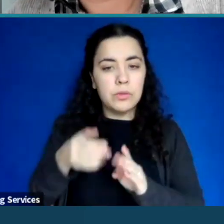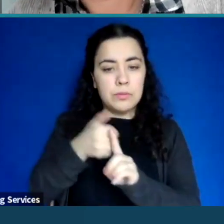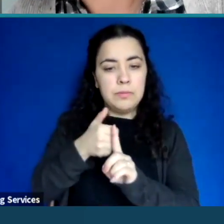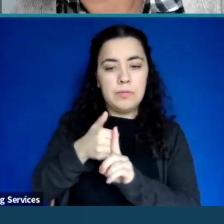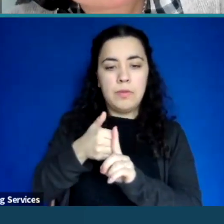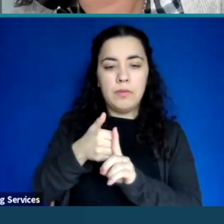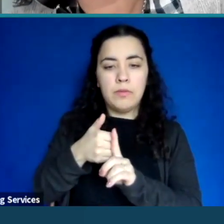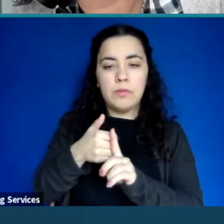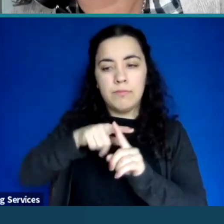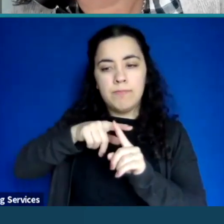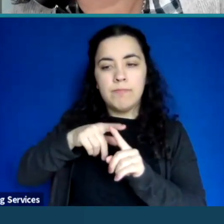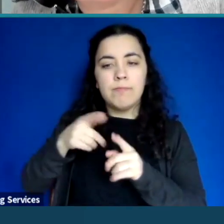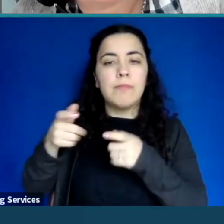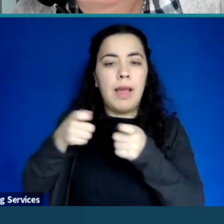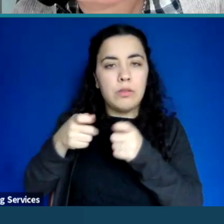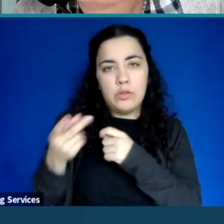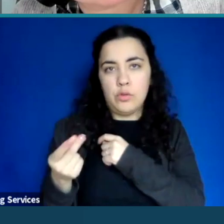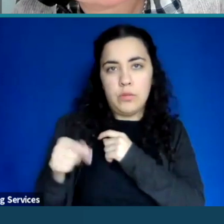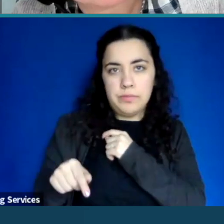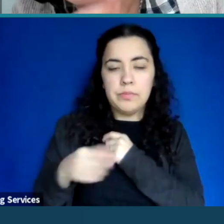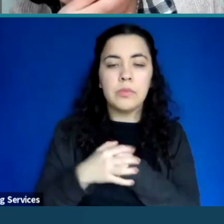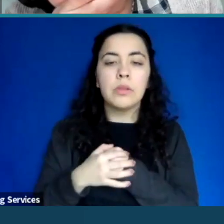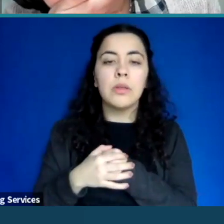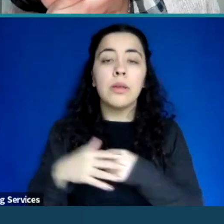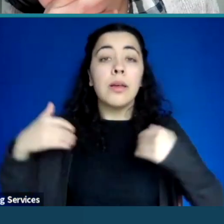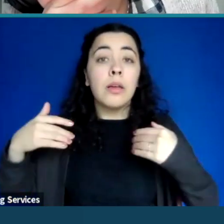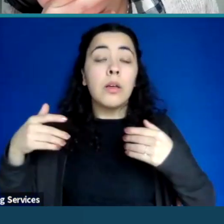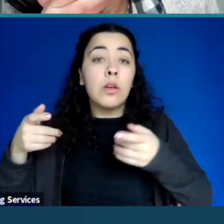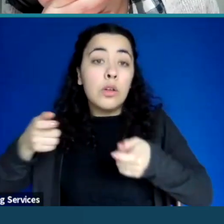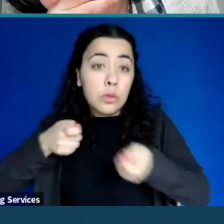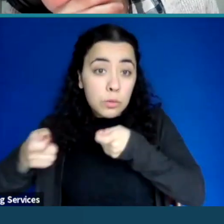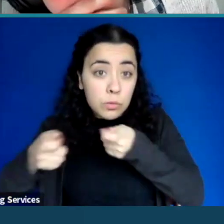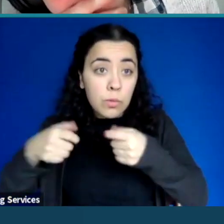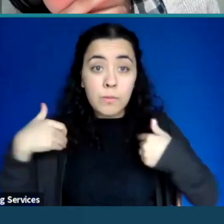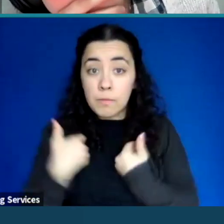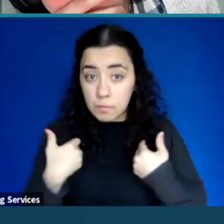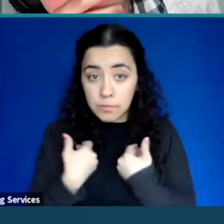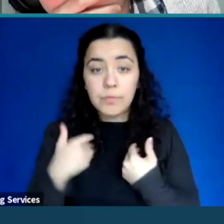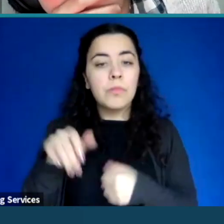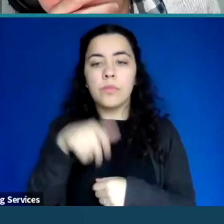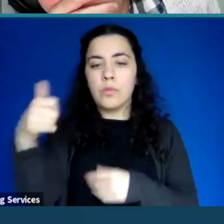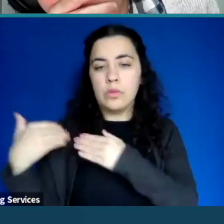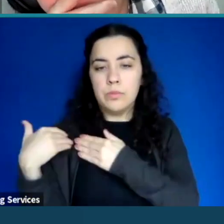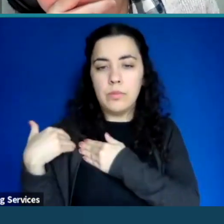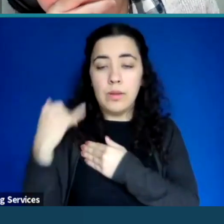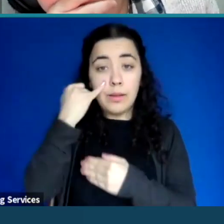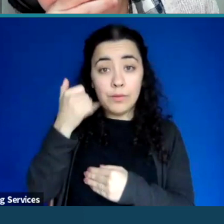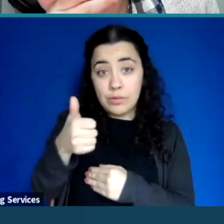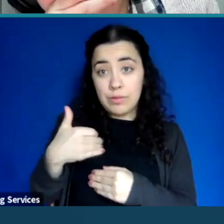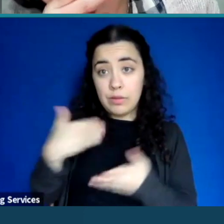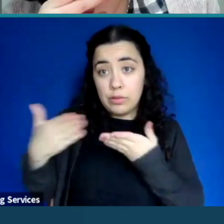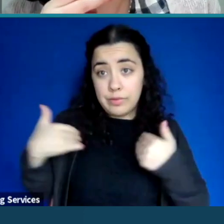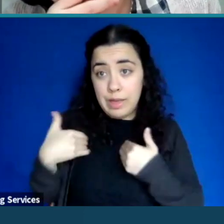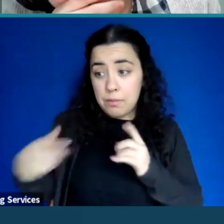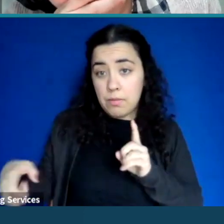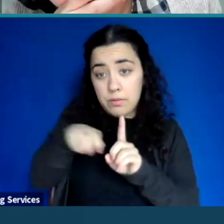handler. Control of the animal is the other responsibility of the handler. They have to make sure that their animal is under control when they're in places